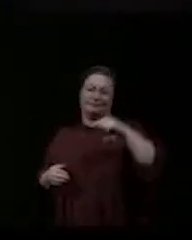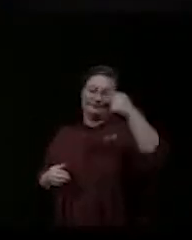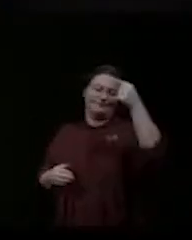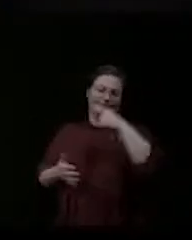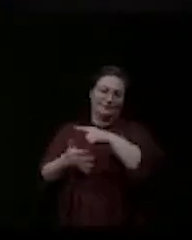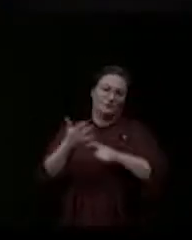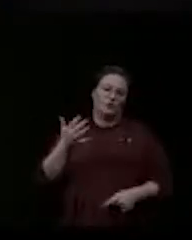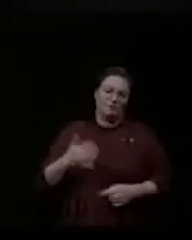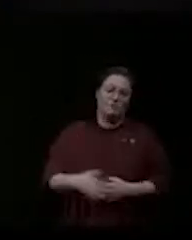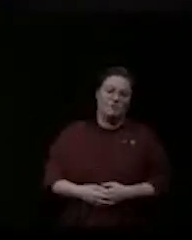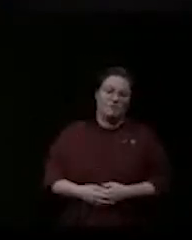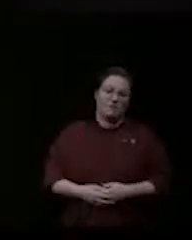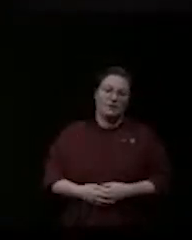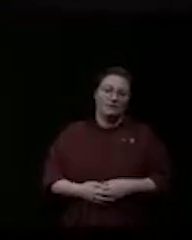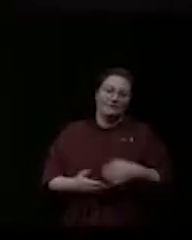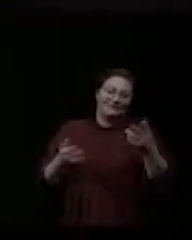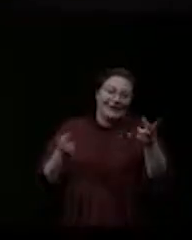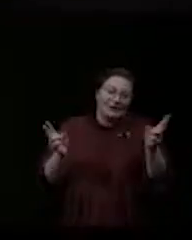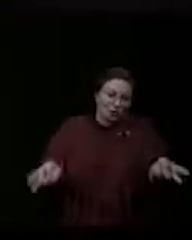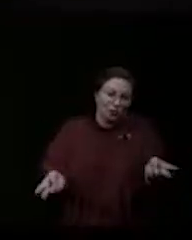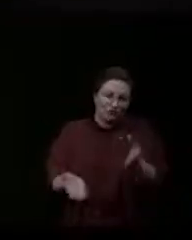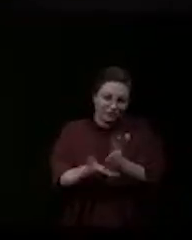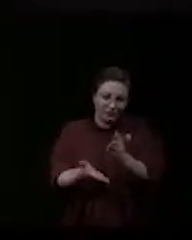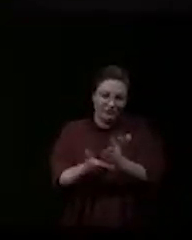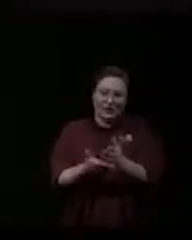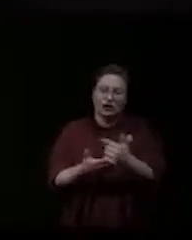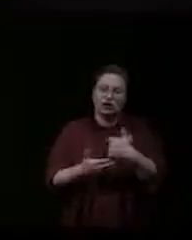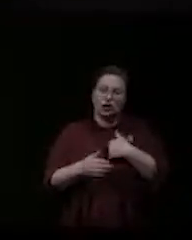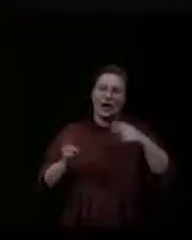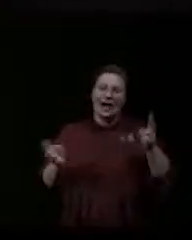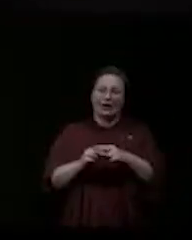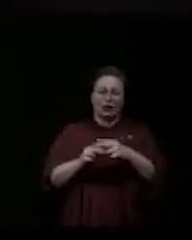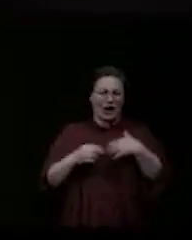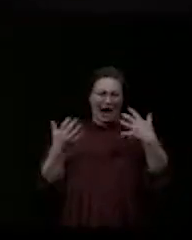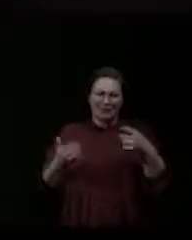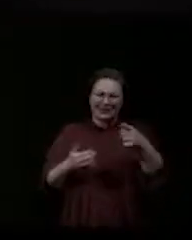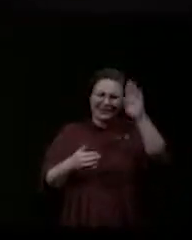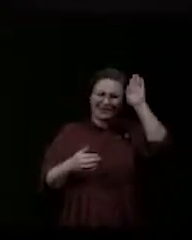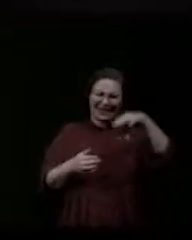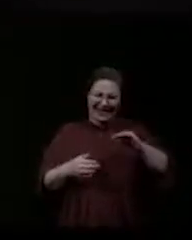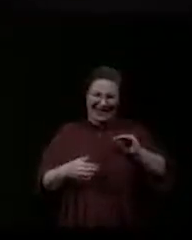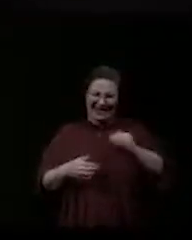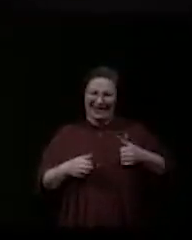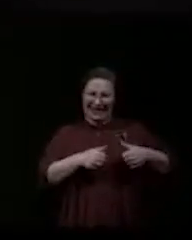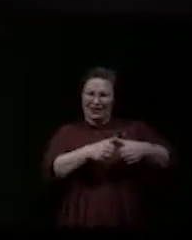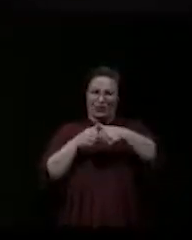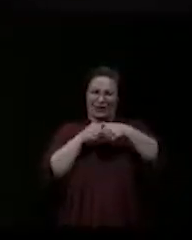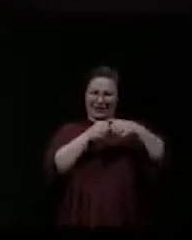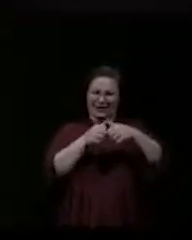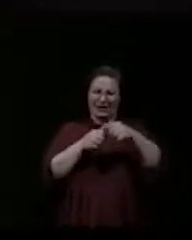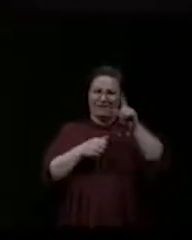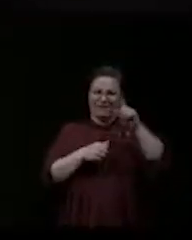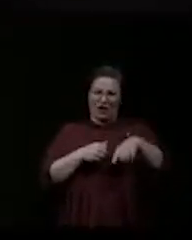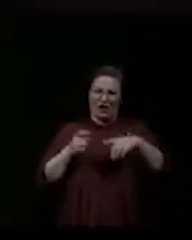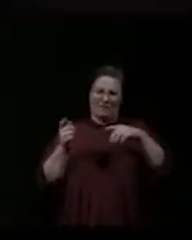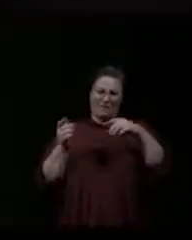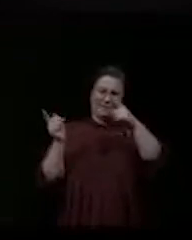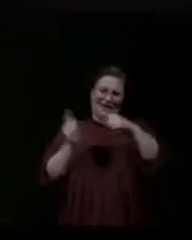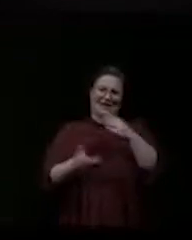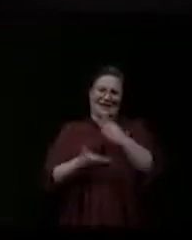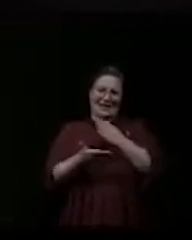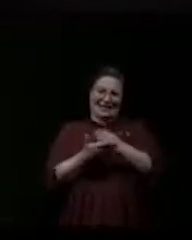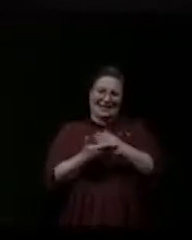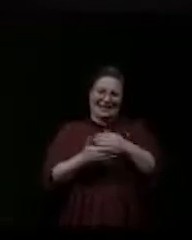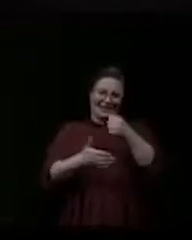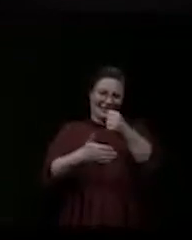but, you know, I think that, I don't know if you know the Women's Coalition on Human Rights Defenders. Well,